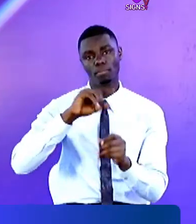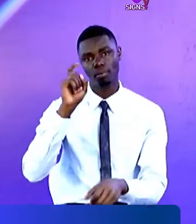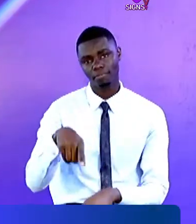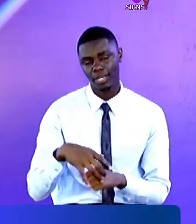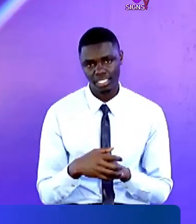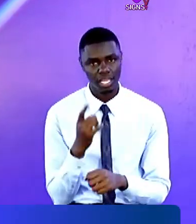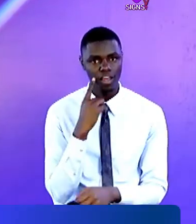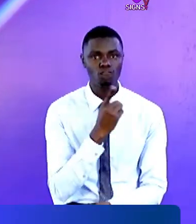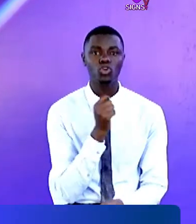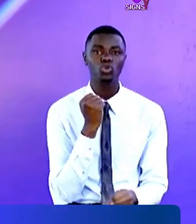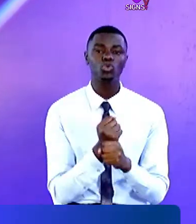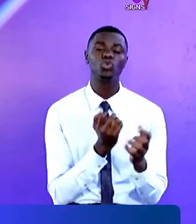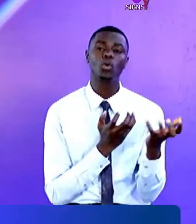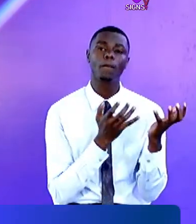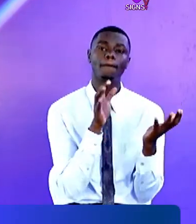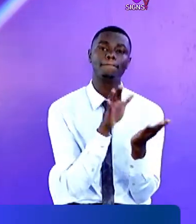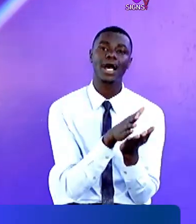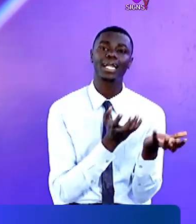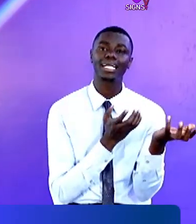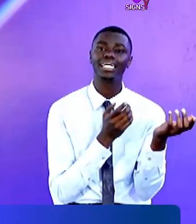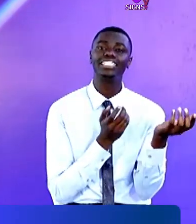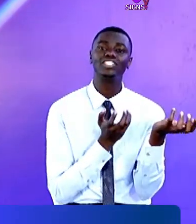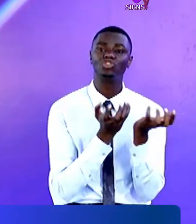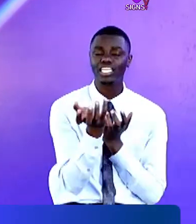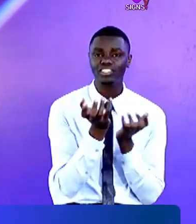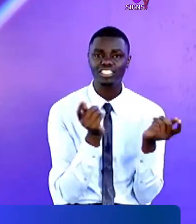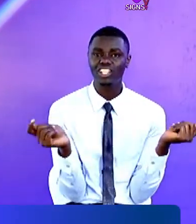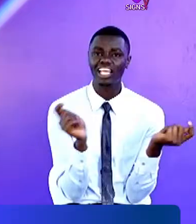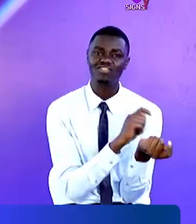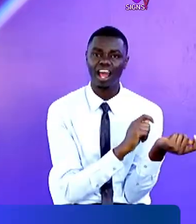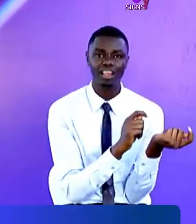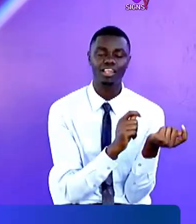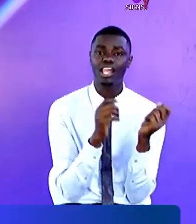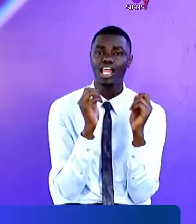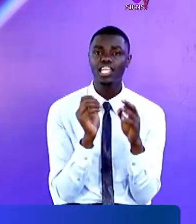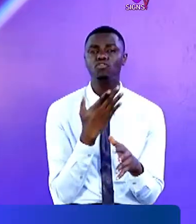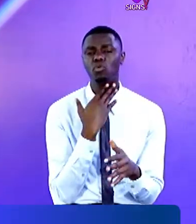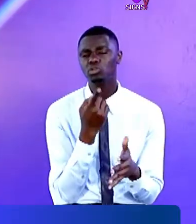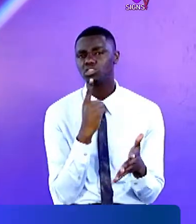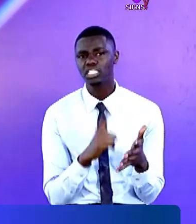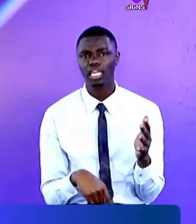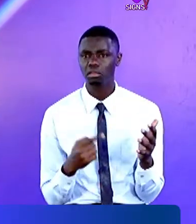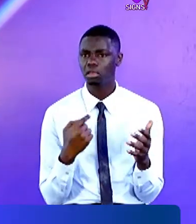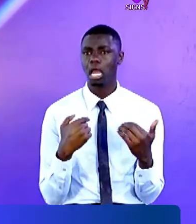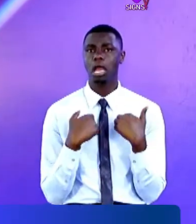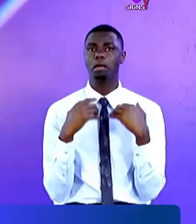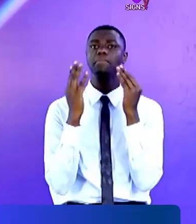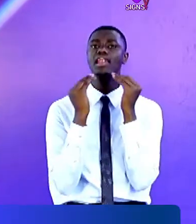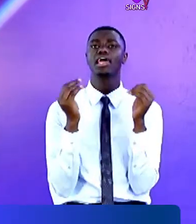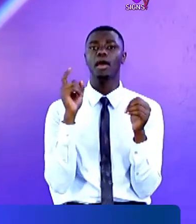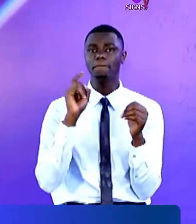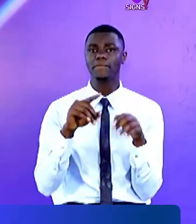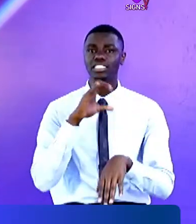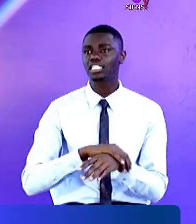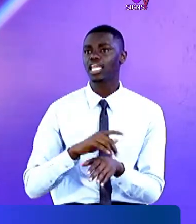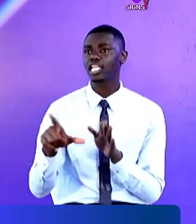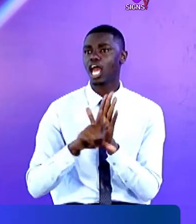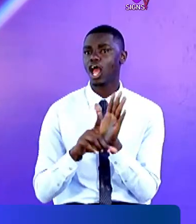you to do bank transfer, there must be a lawyer. Even now, Alan, if you just want to say you are Alan, you also have to get a lawyer